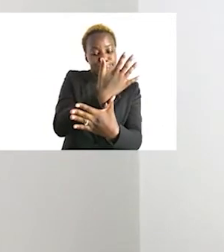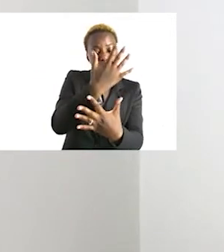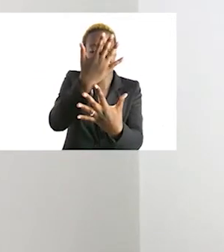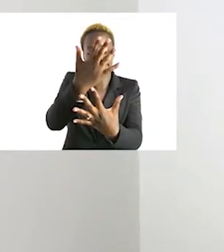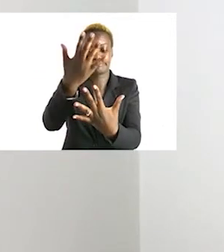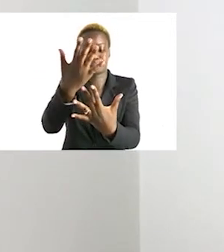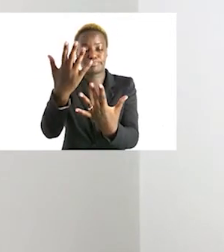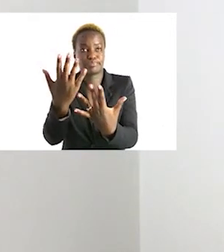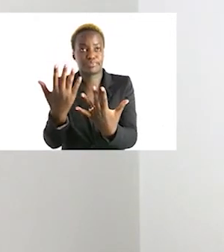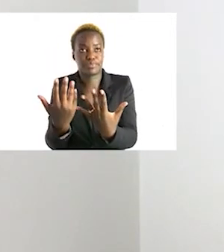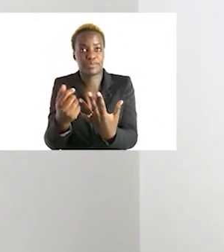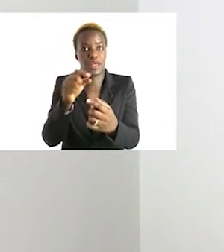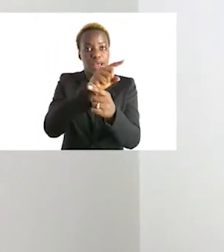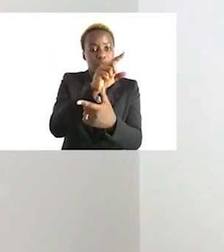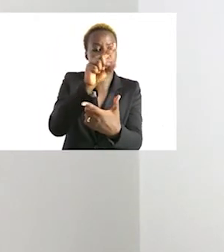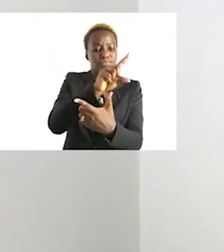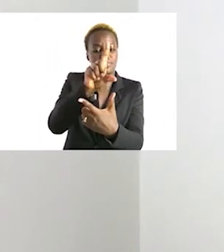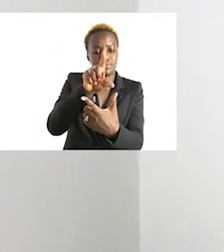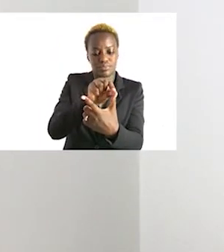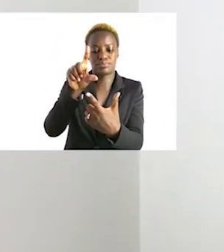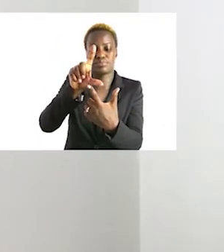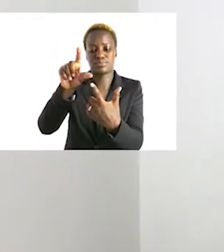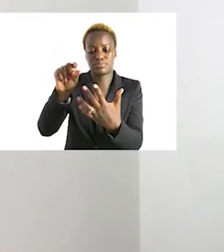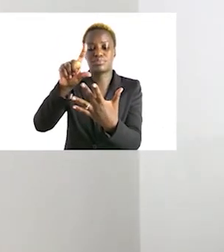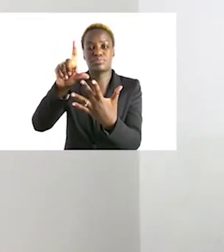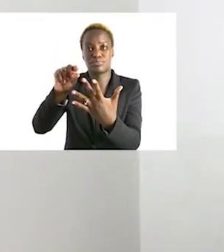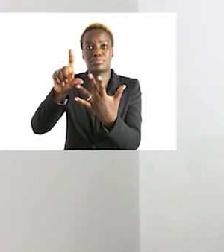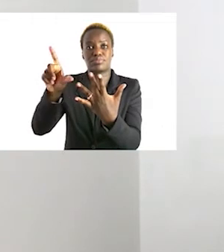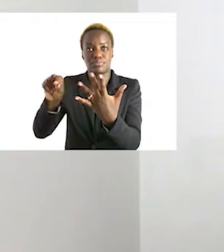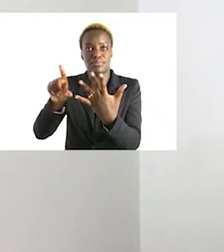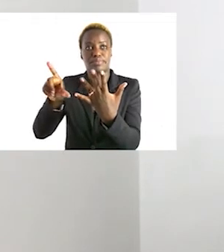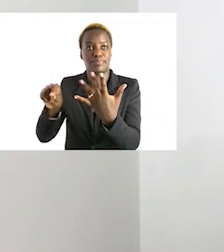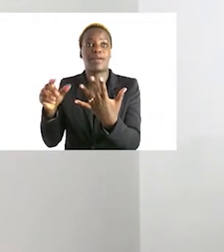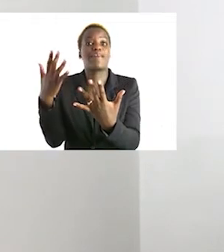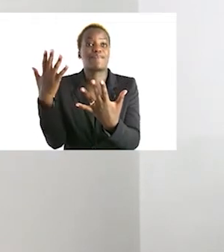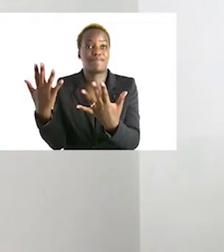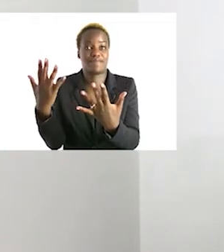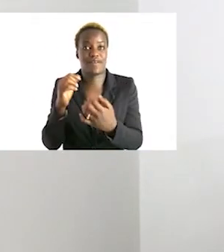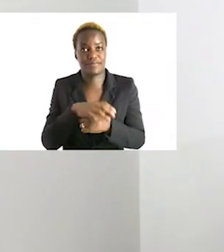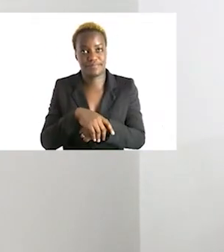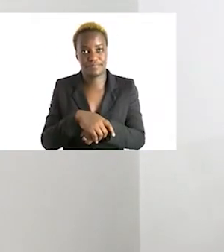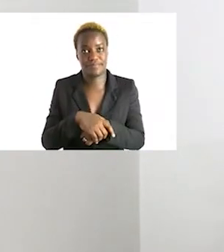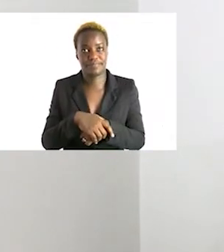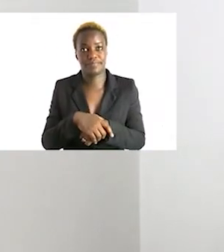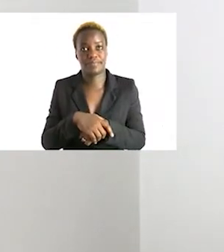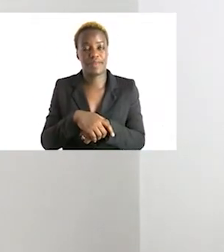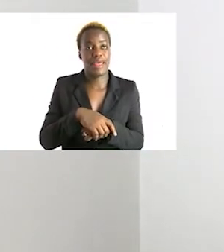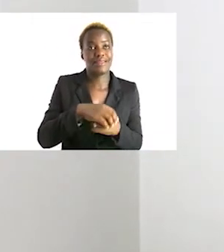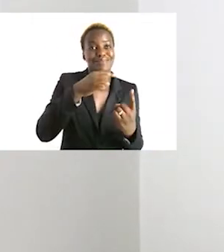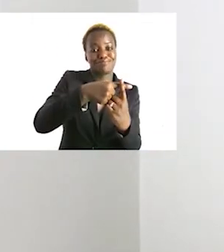We have 5 groups. And what do we put in between? We put the plus